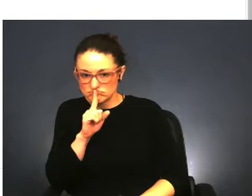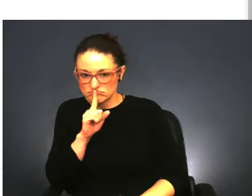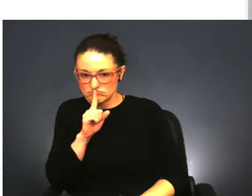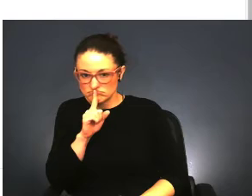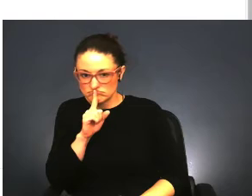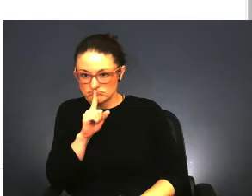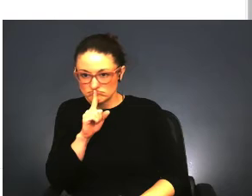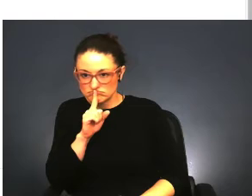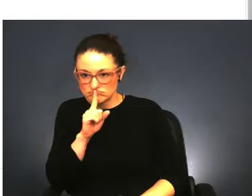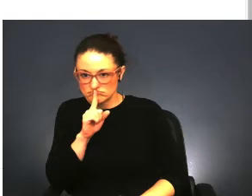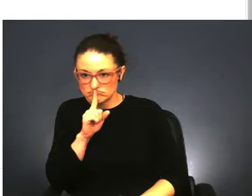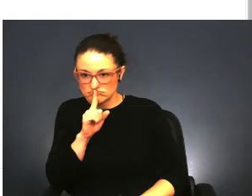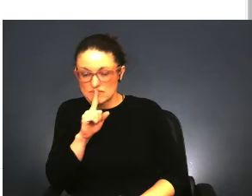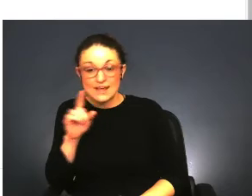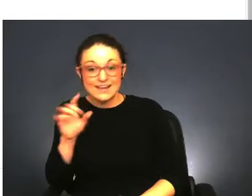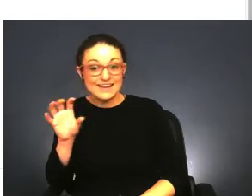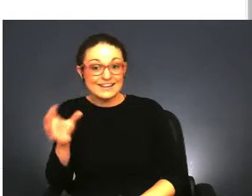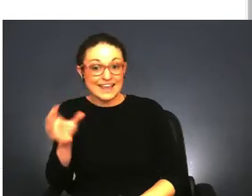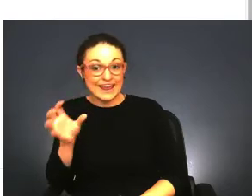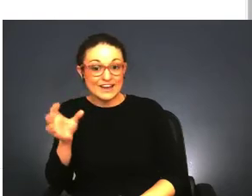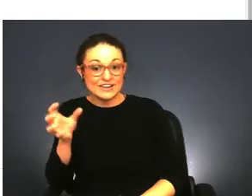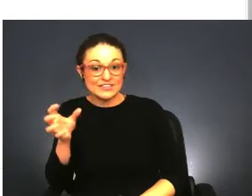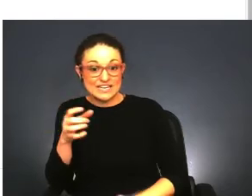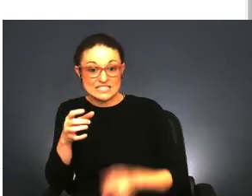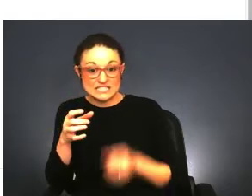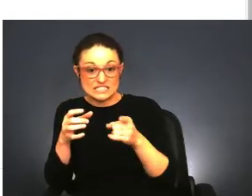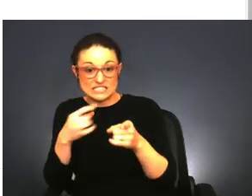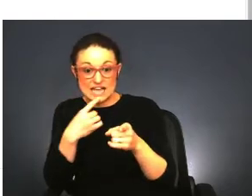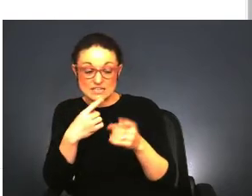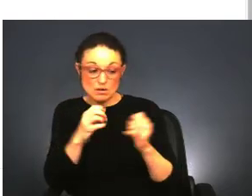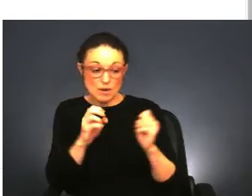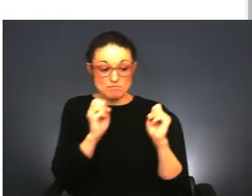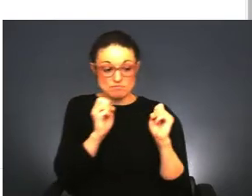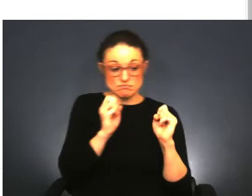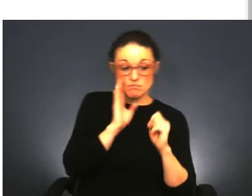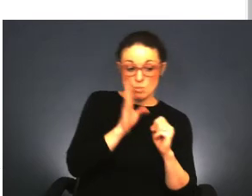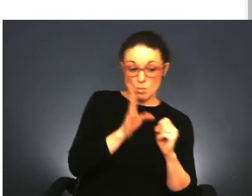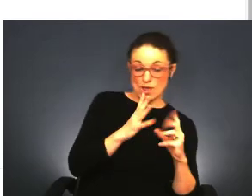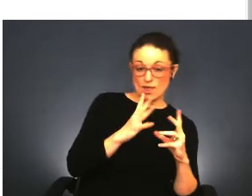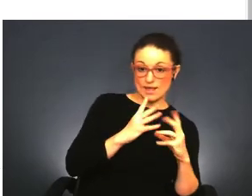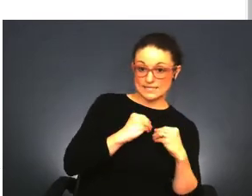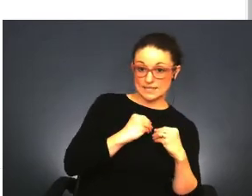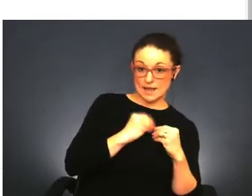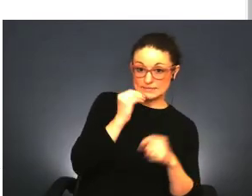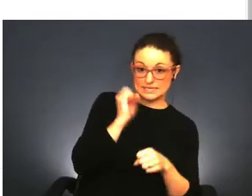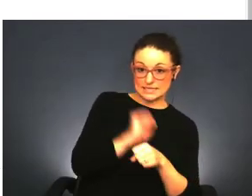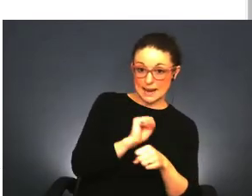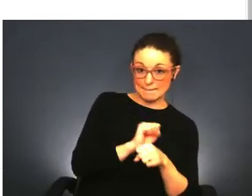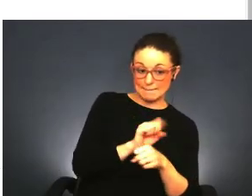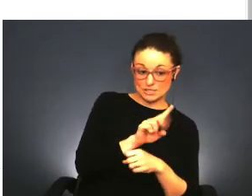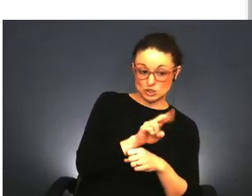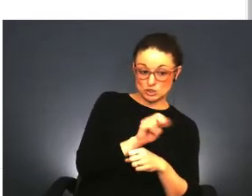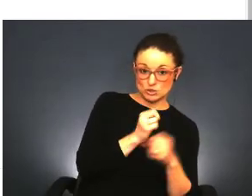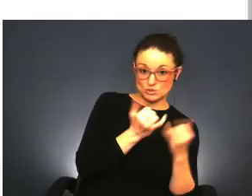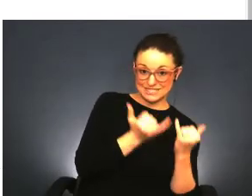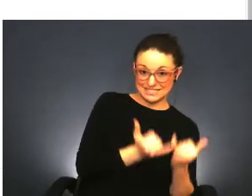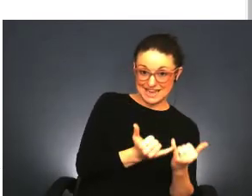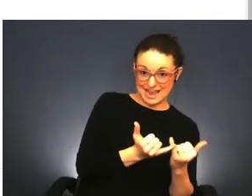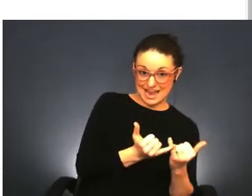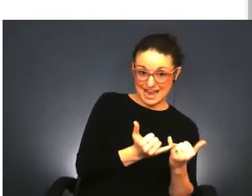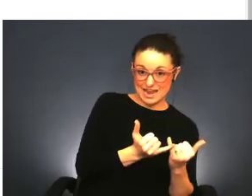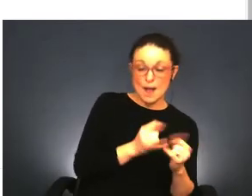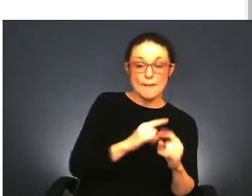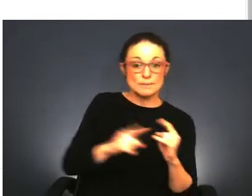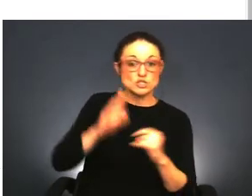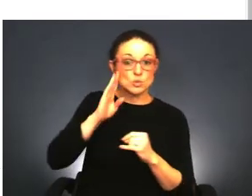Canvas understands is that you'll accept this assignment that's due today. You'll accept it until the end of the term. So